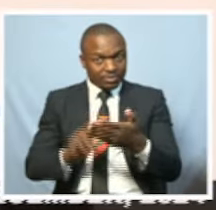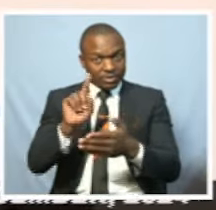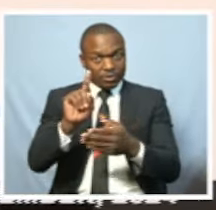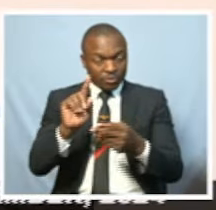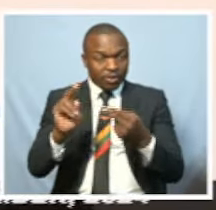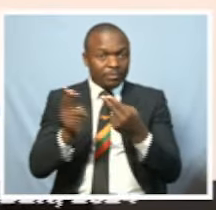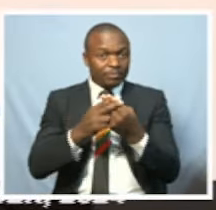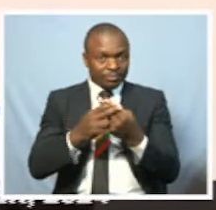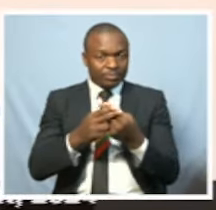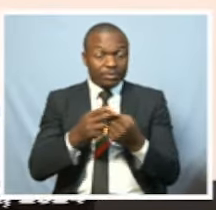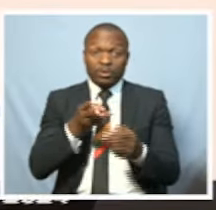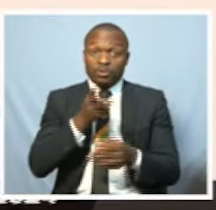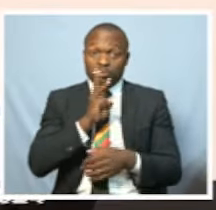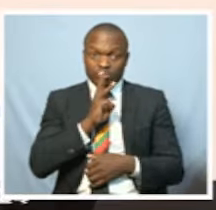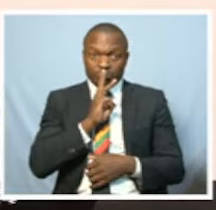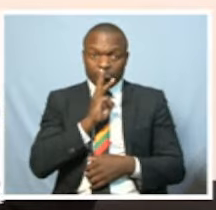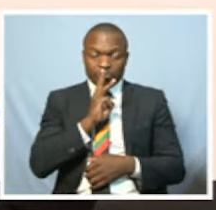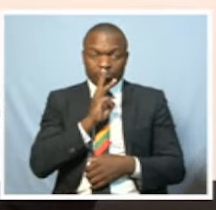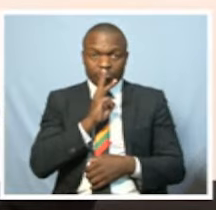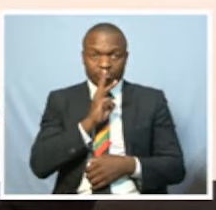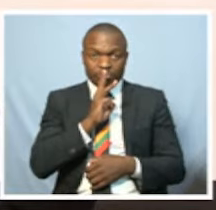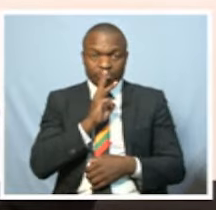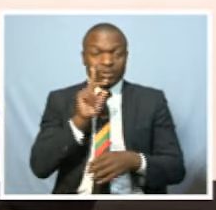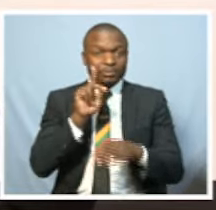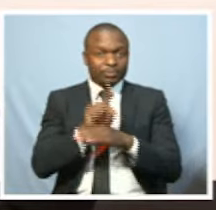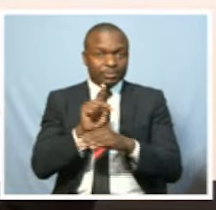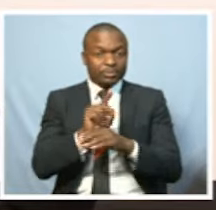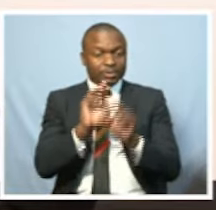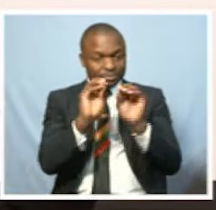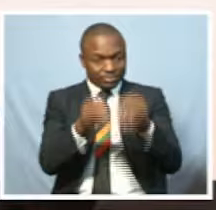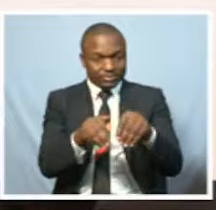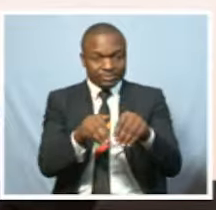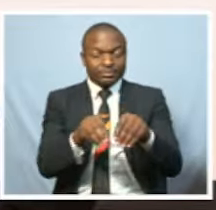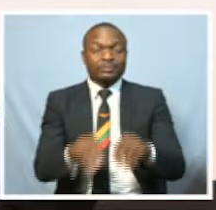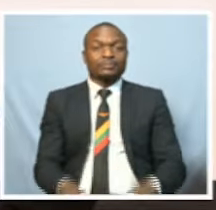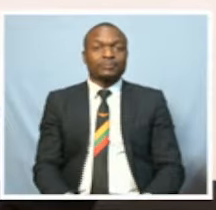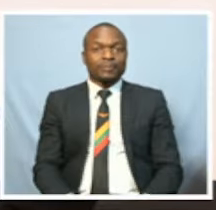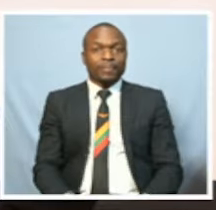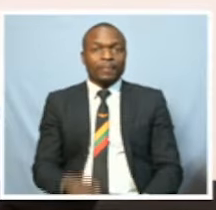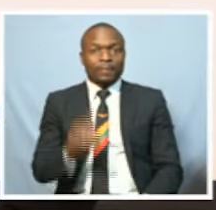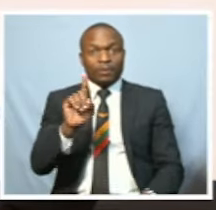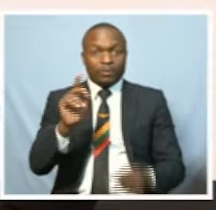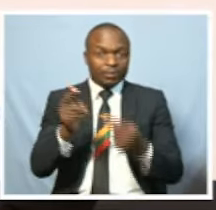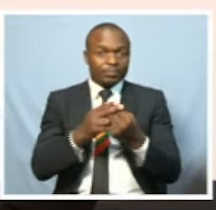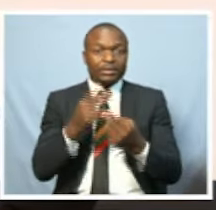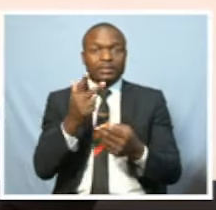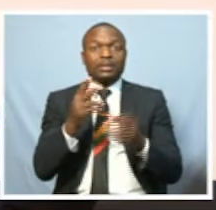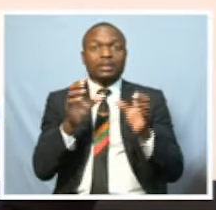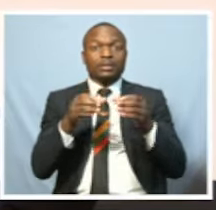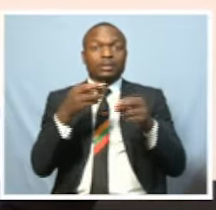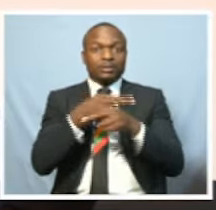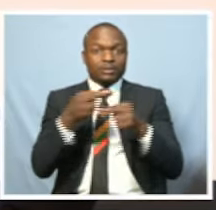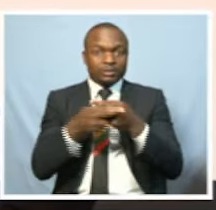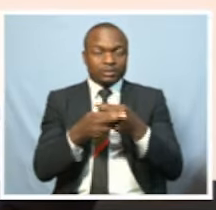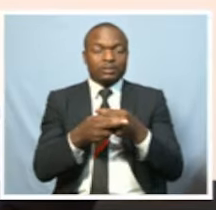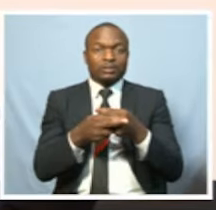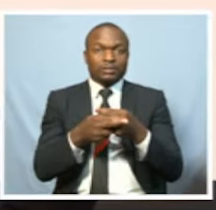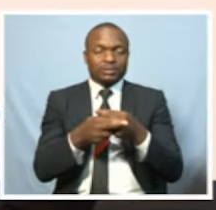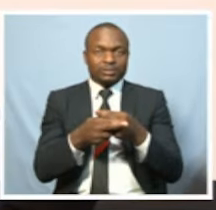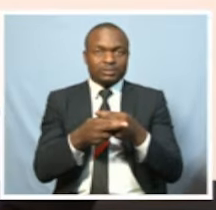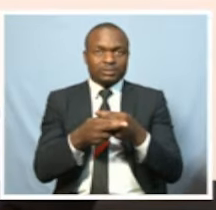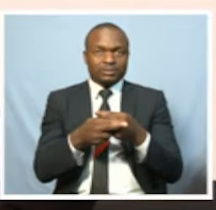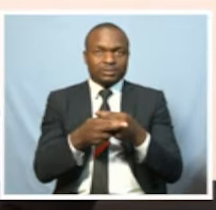by water scheme installed, Yes. and the 1 by 3 classroom block and ablution block